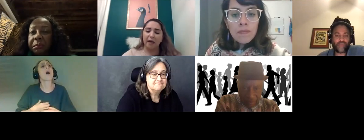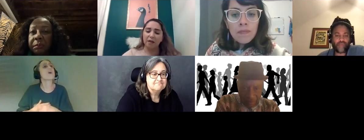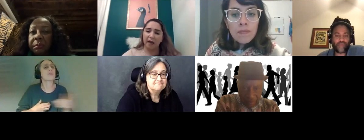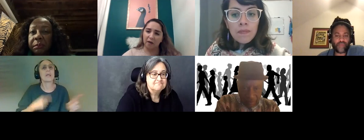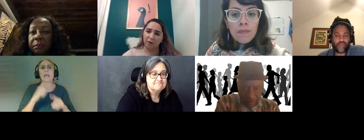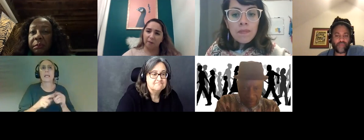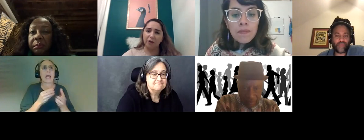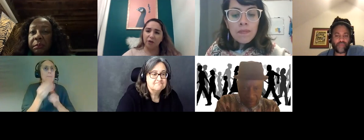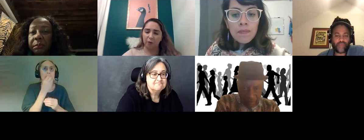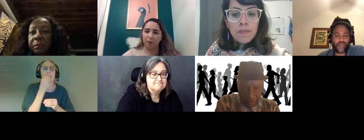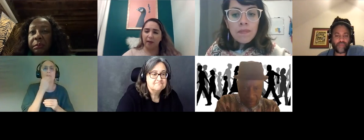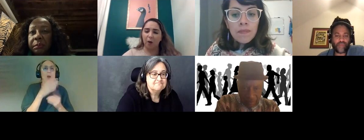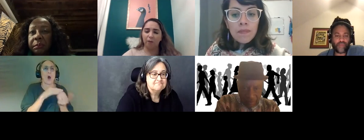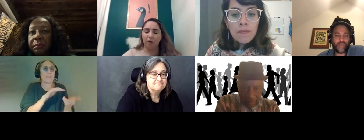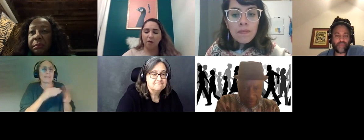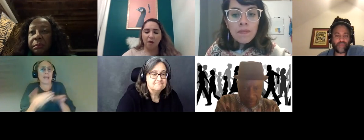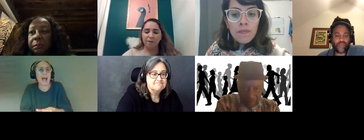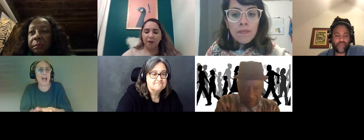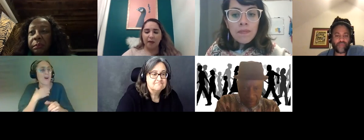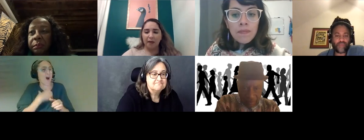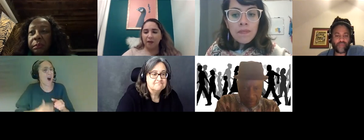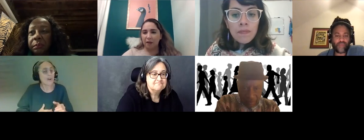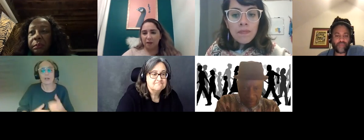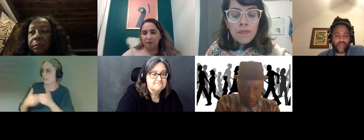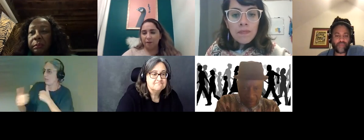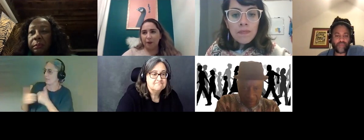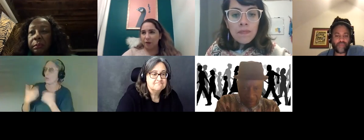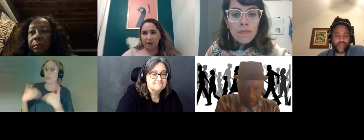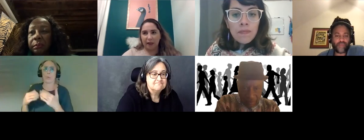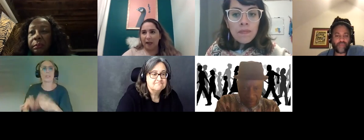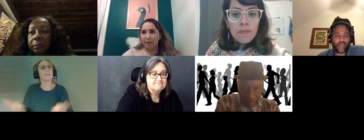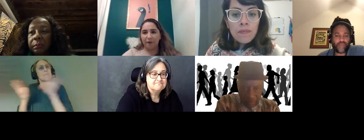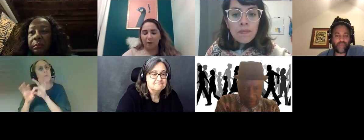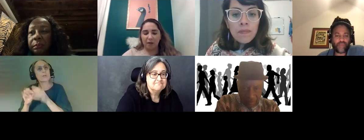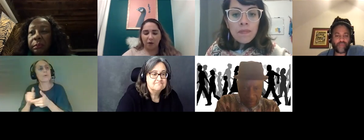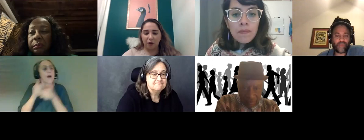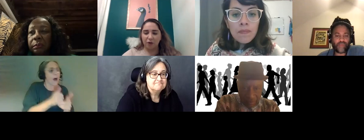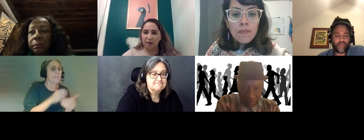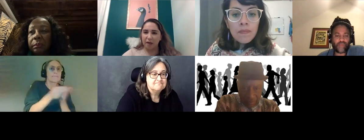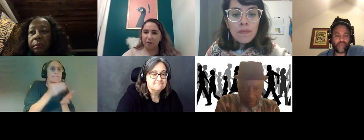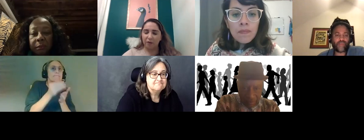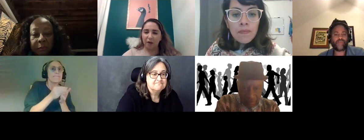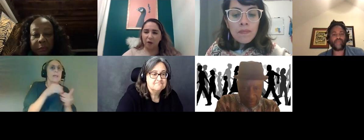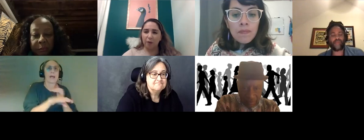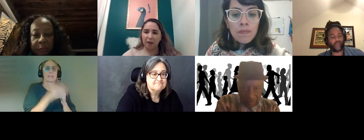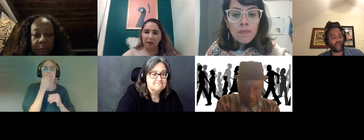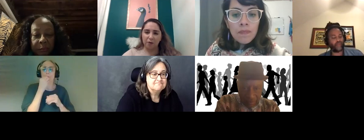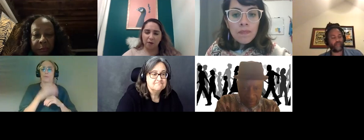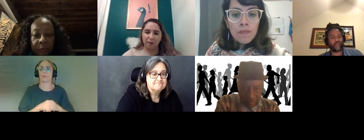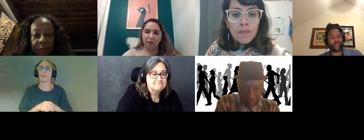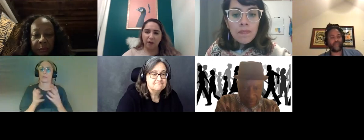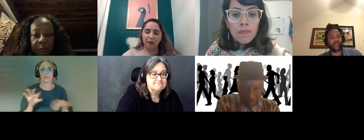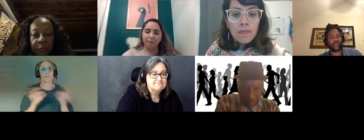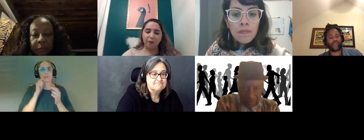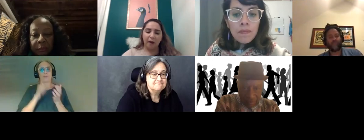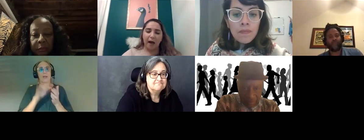that that's the kind of information that would be really helpful. And I think that just again, amplify what Senator Hunter said around you being the experts